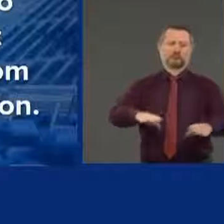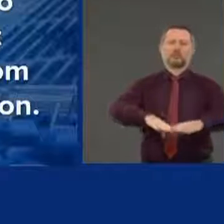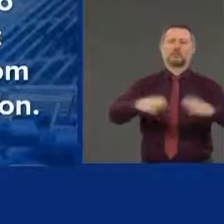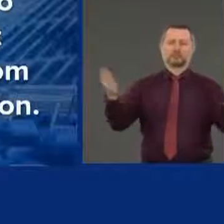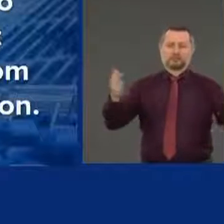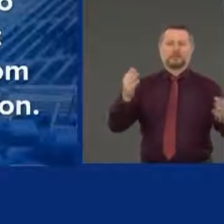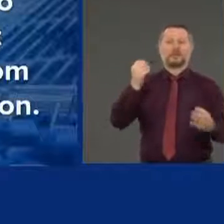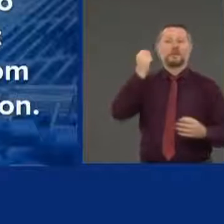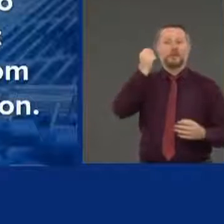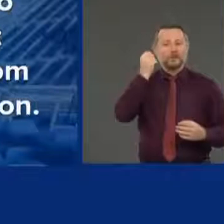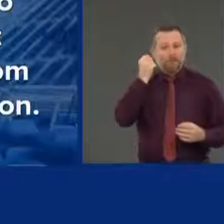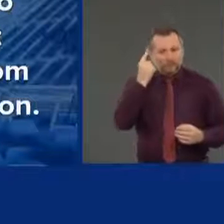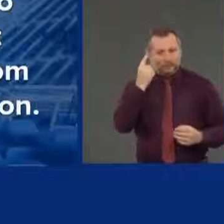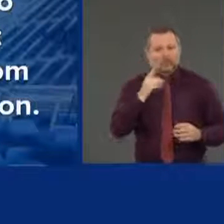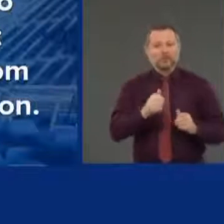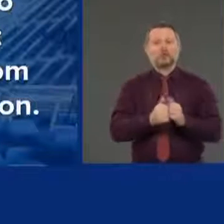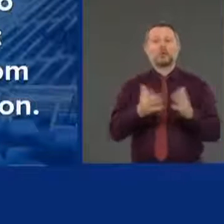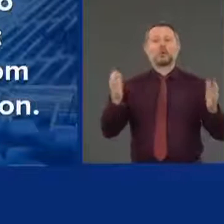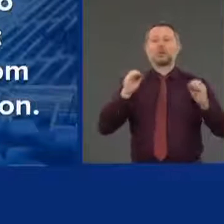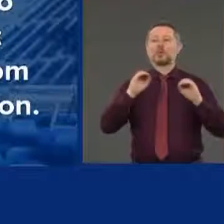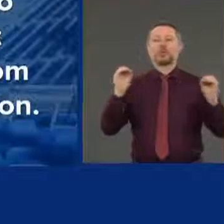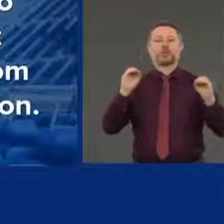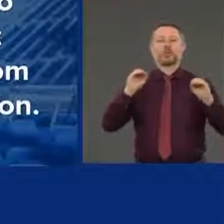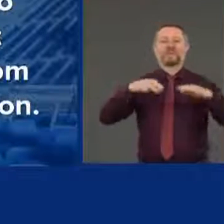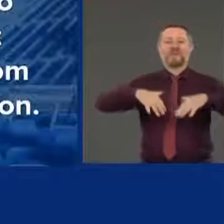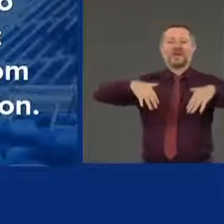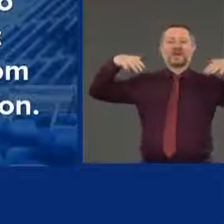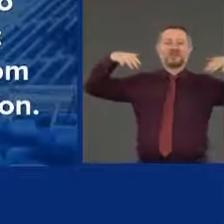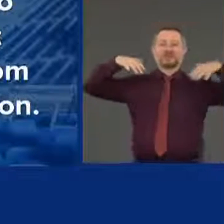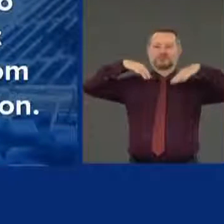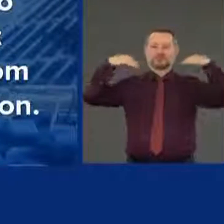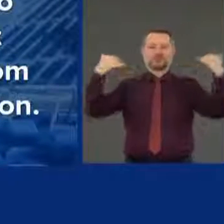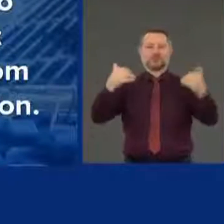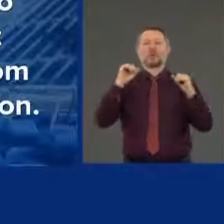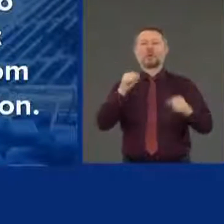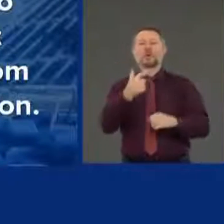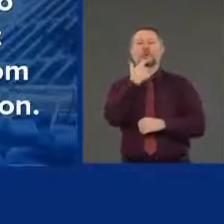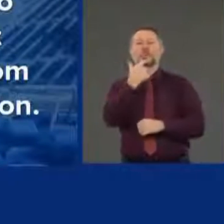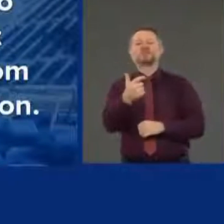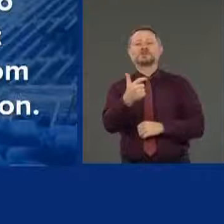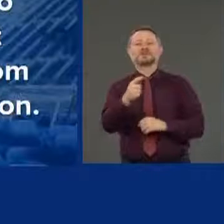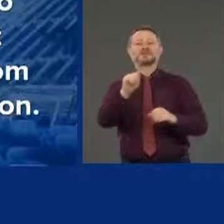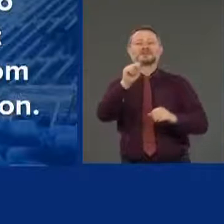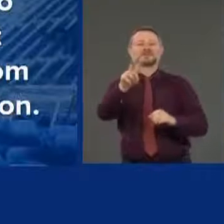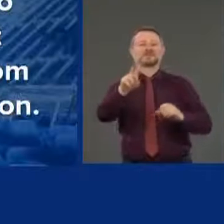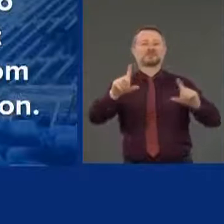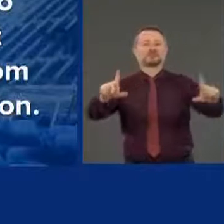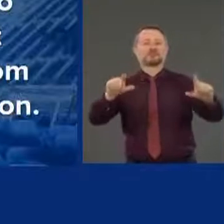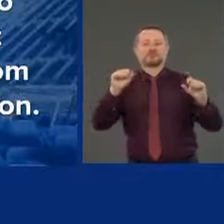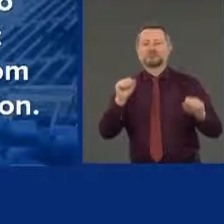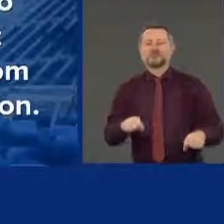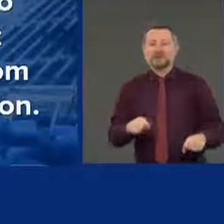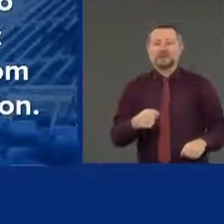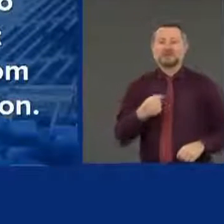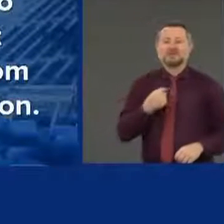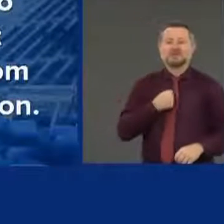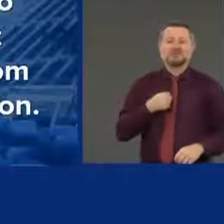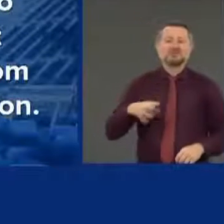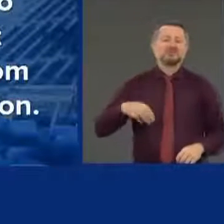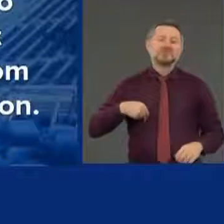without fans, but we can watch it on TV, and I'll take that. The